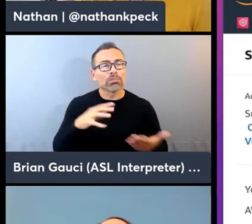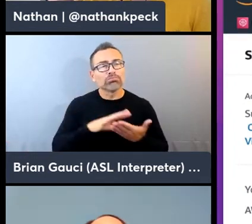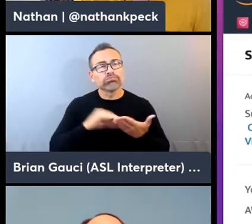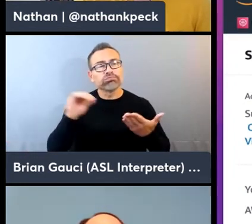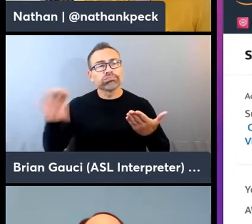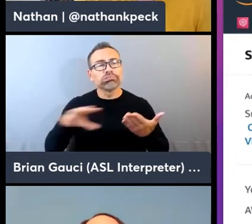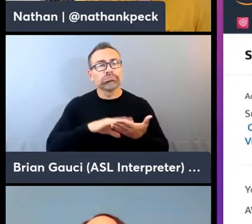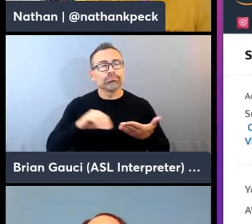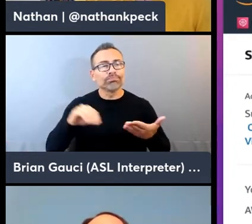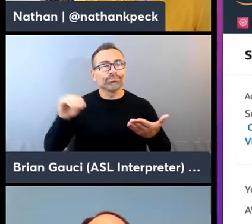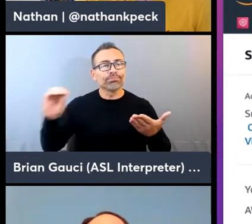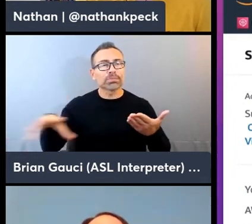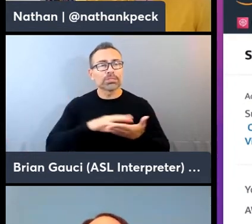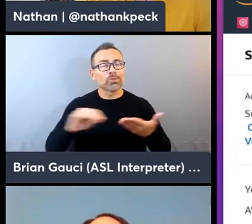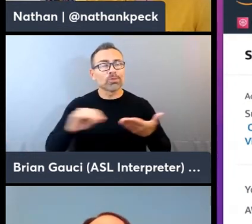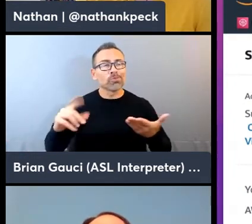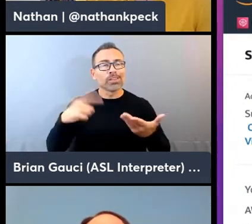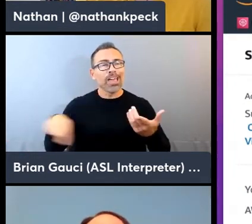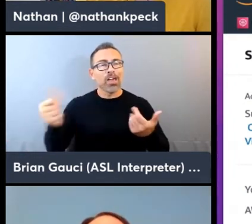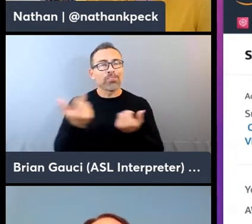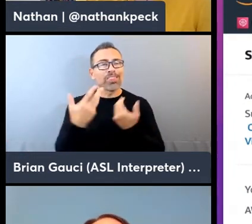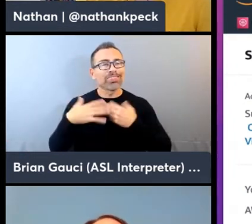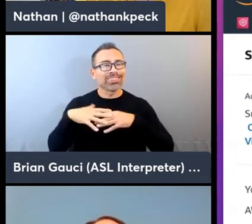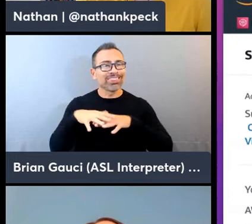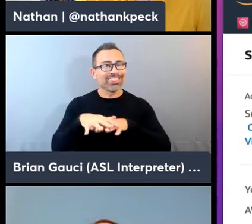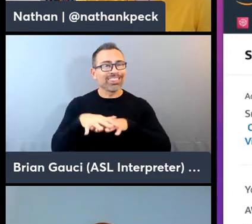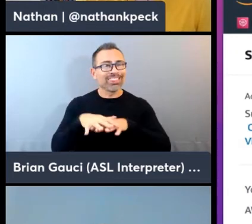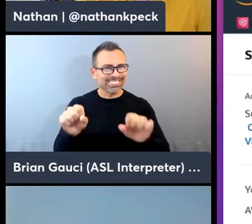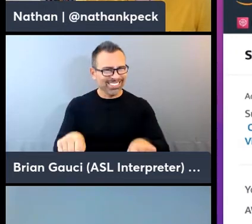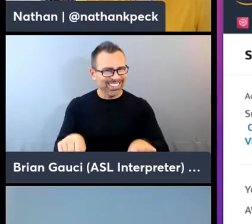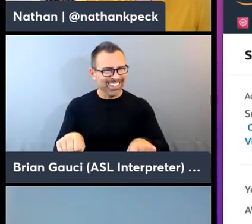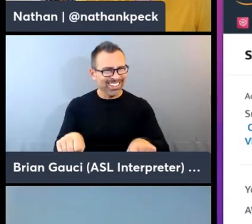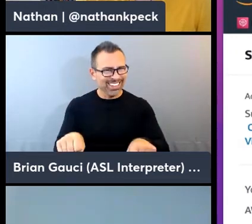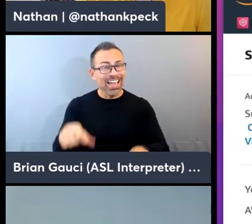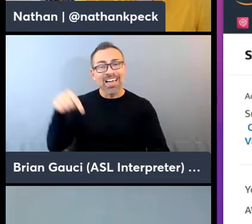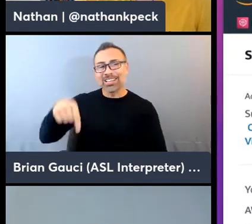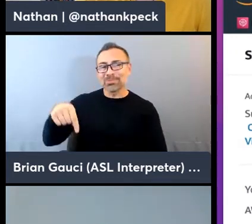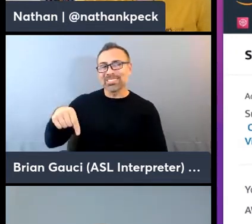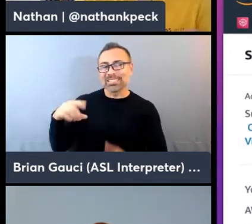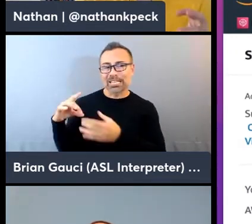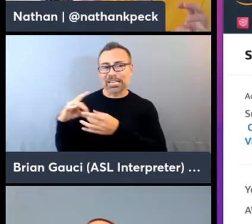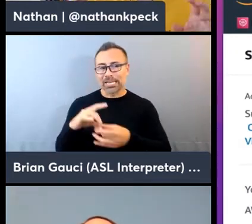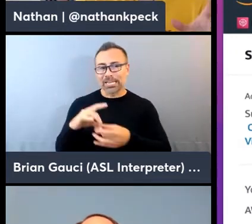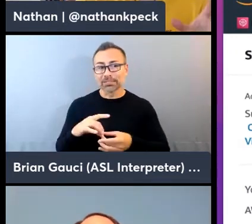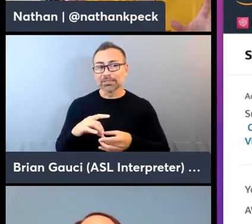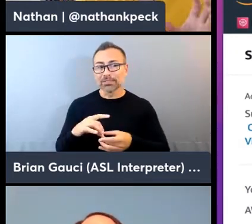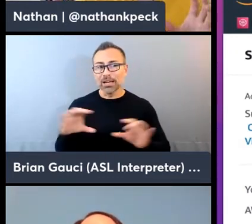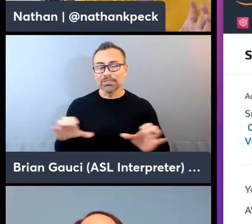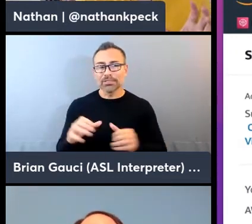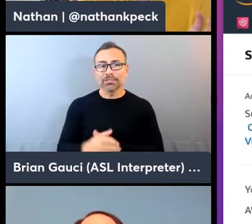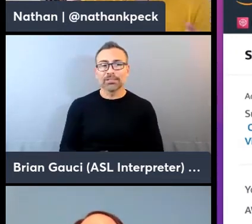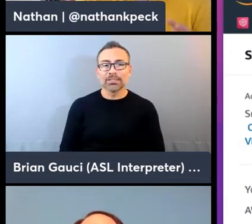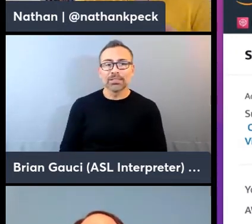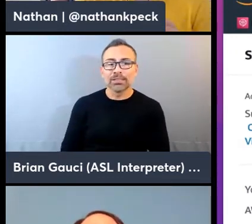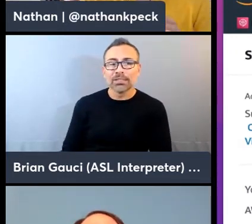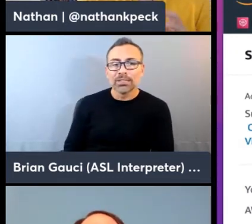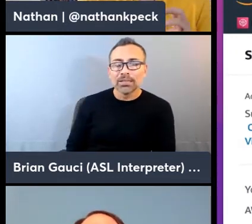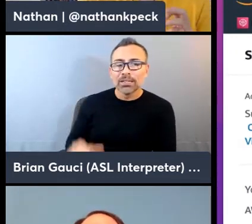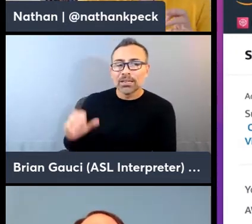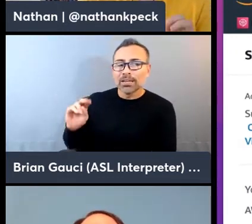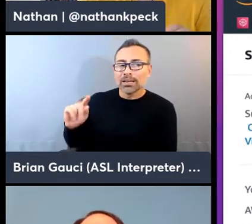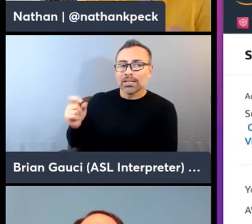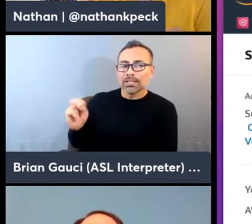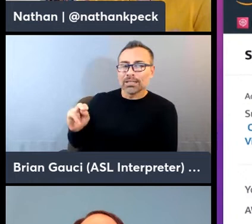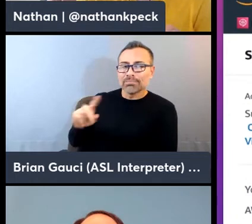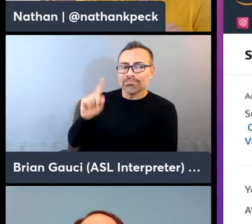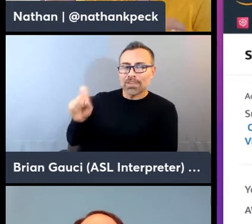paste when we can just synchronize and bring this stuff together, right? And that's what these connectors are trying to do. And will communication here be